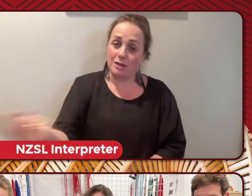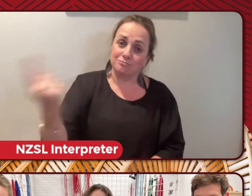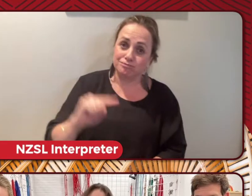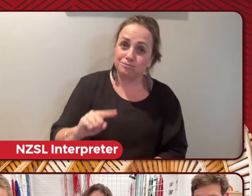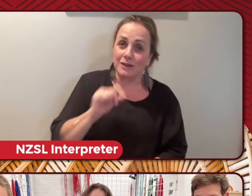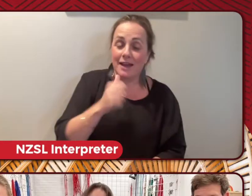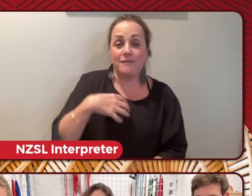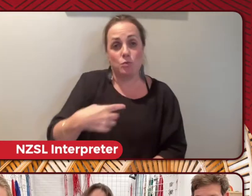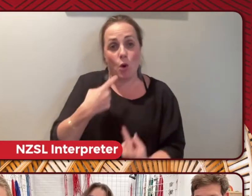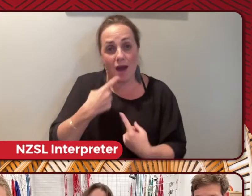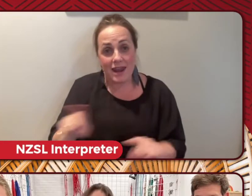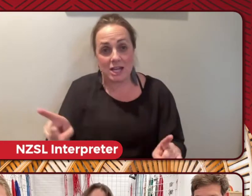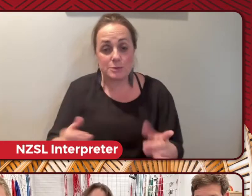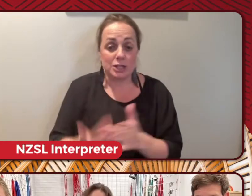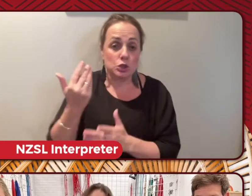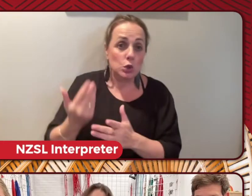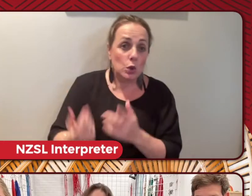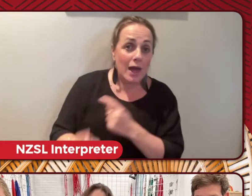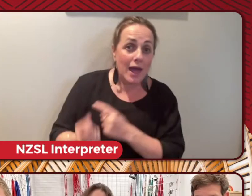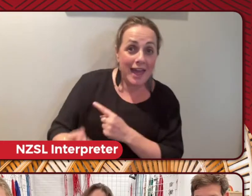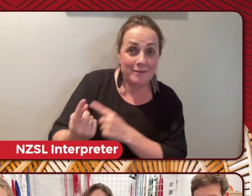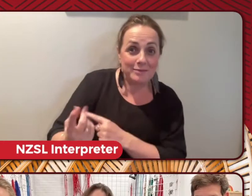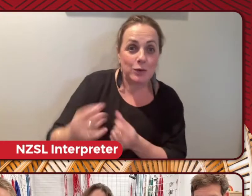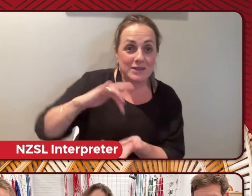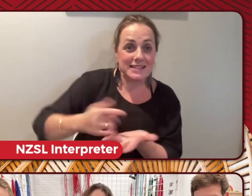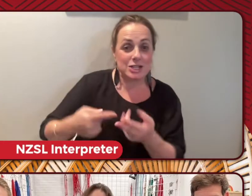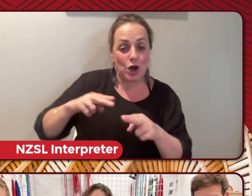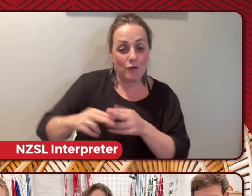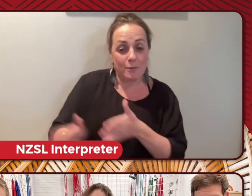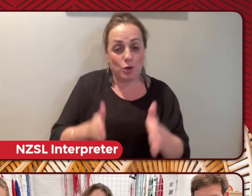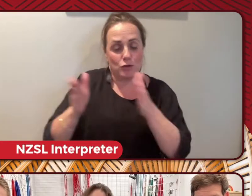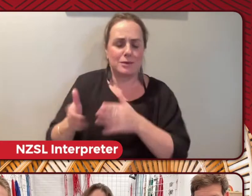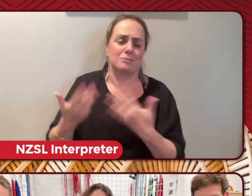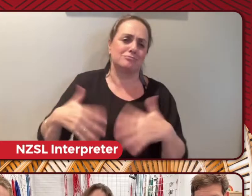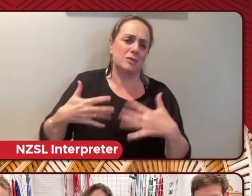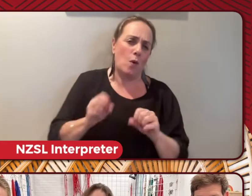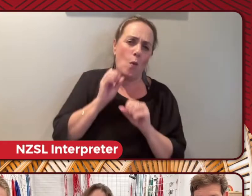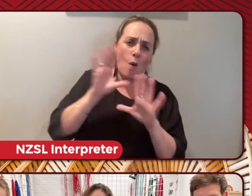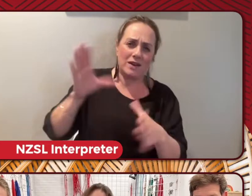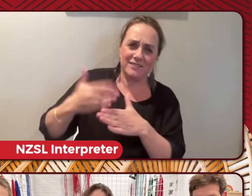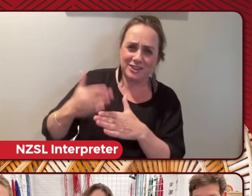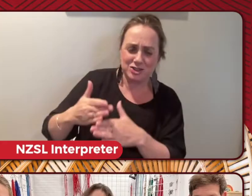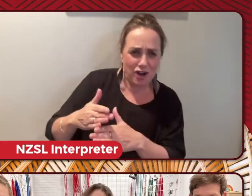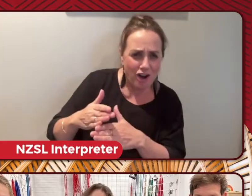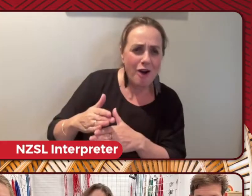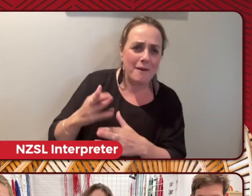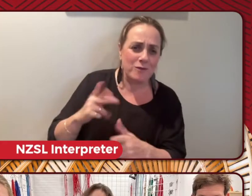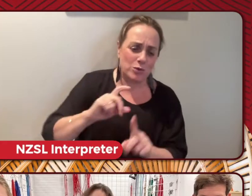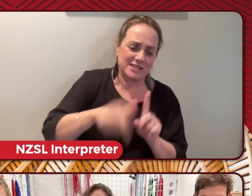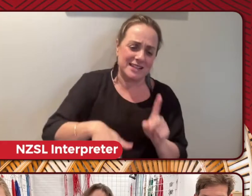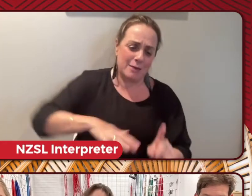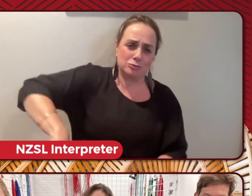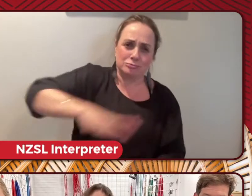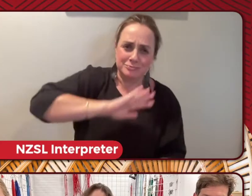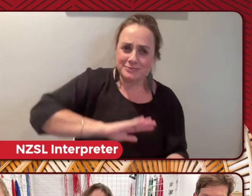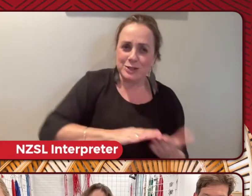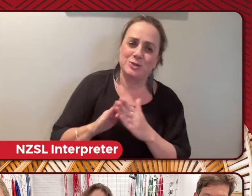announcements or new developments with the Centre of Movement. I think you guys do a wonderful job for our disabled whānau out there.